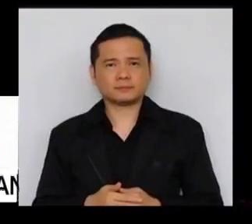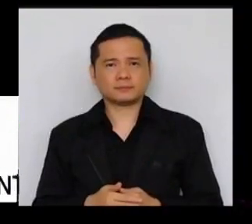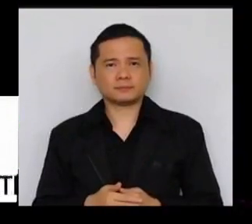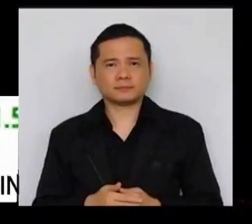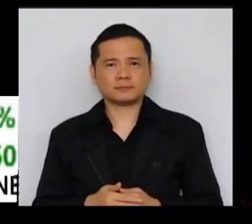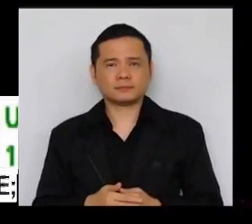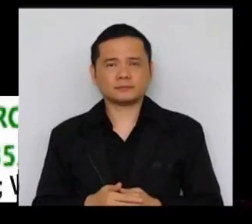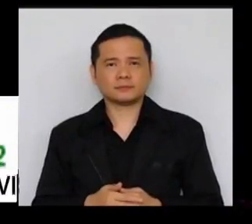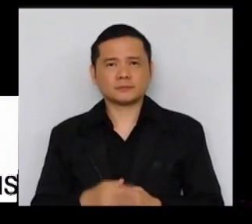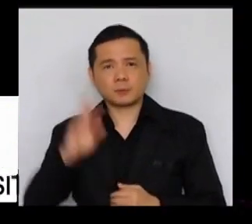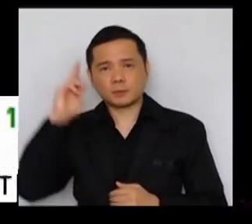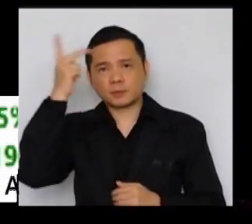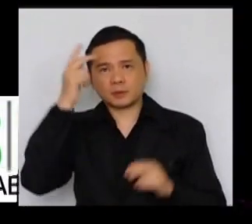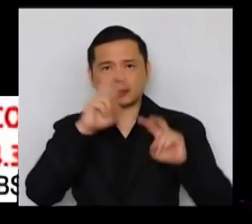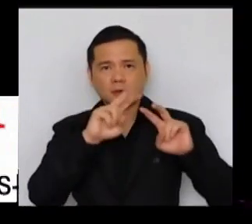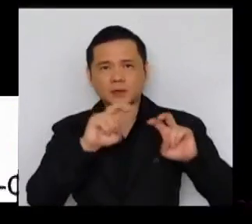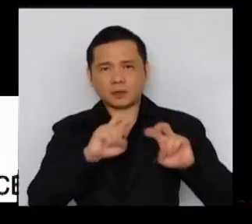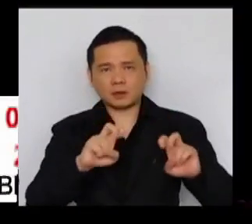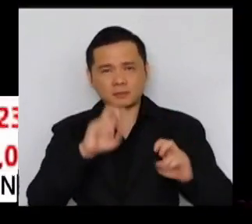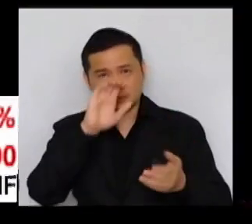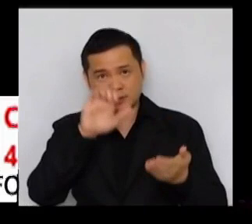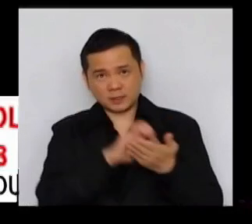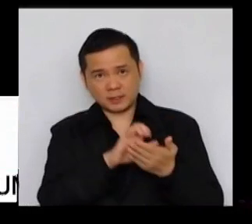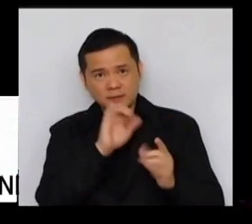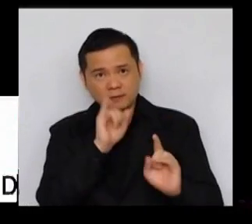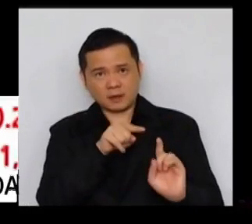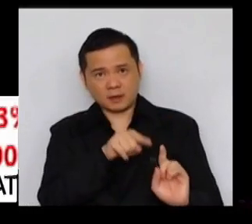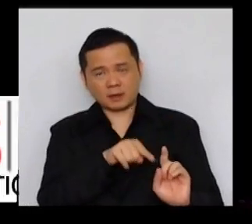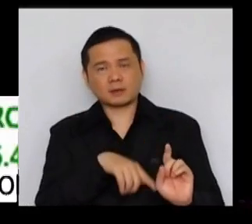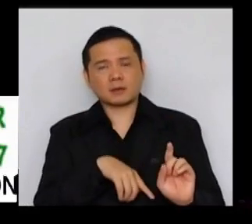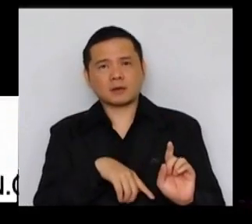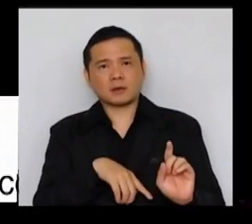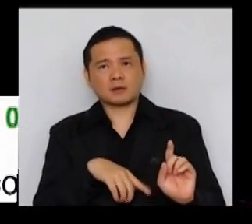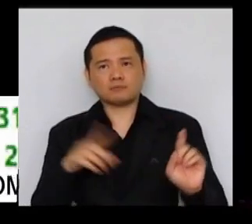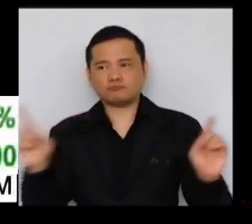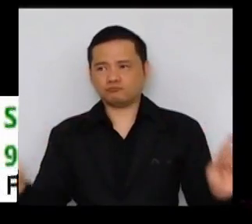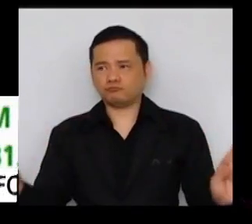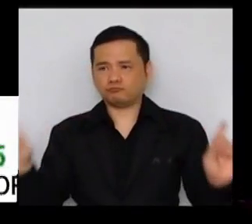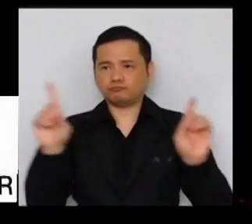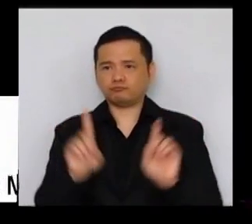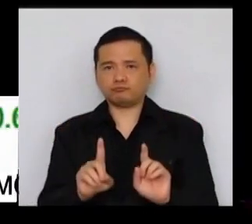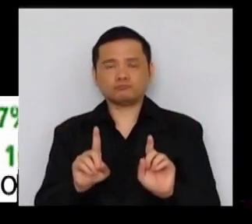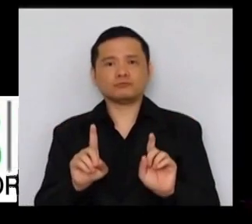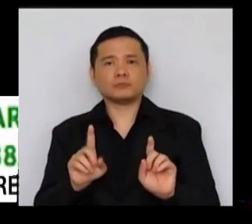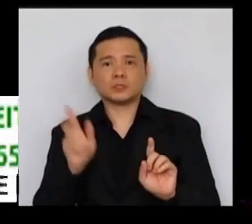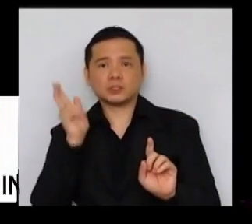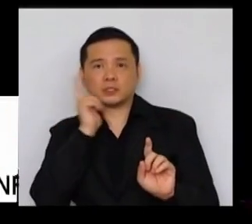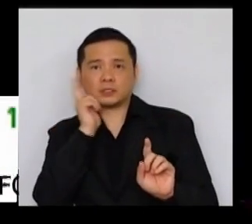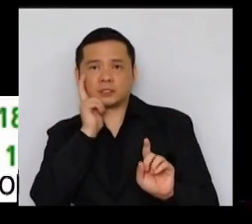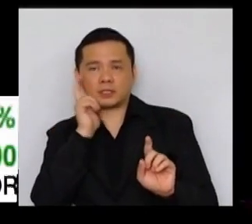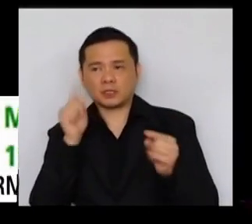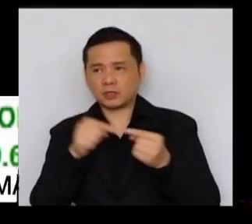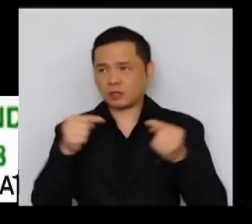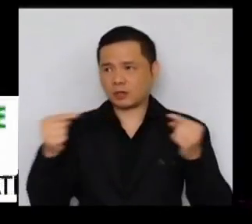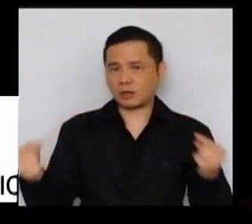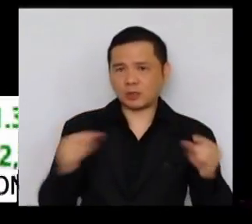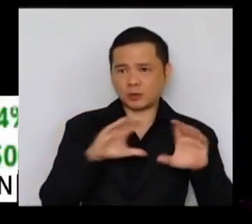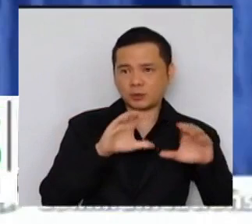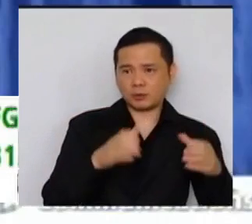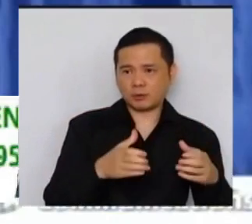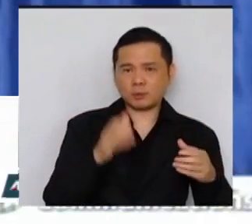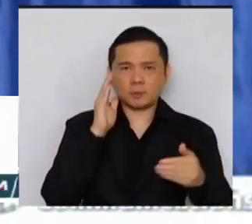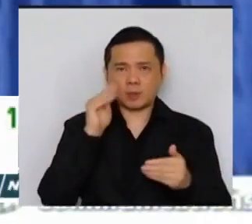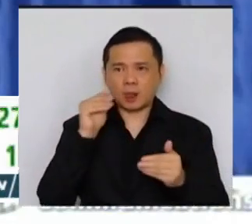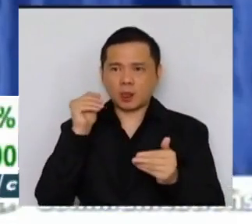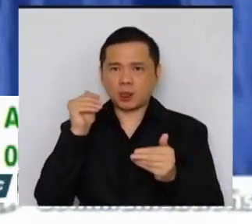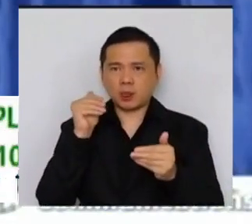Meanwhile, a political analyst believes the window for a one-on-one showdown between the administration and the opposition may be closing